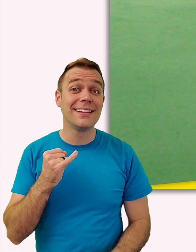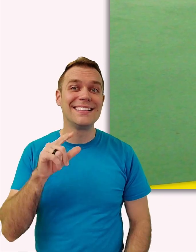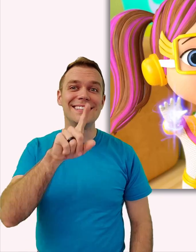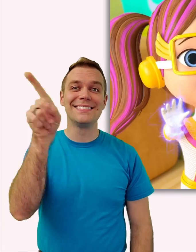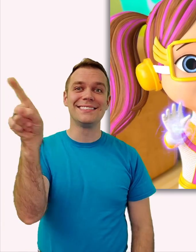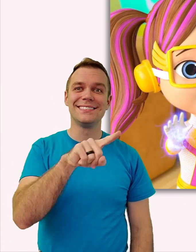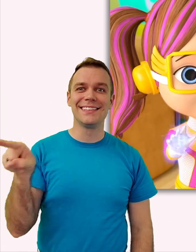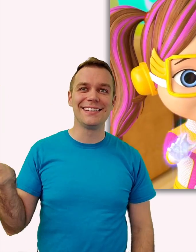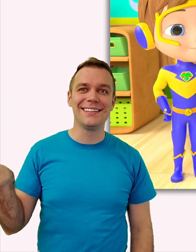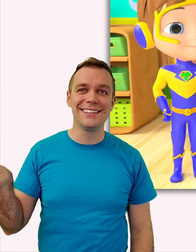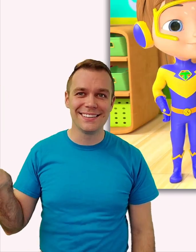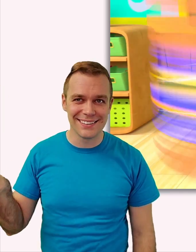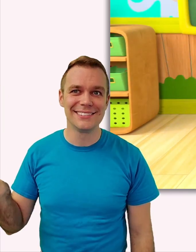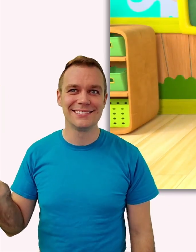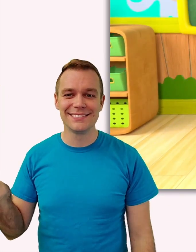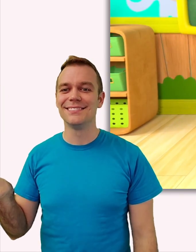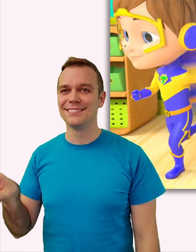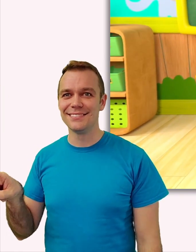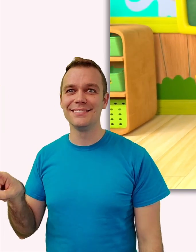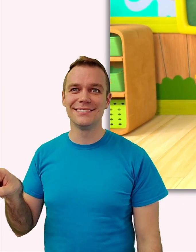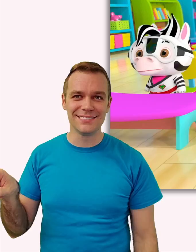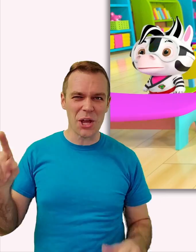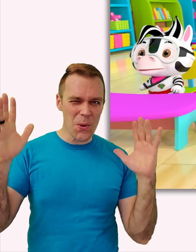and Z.